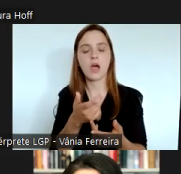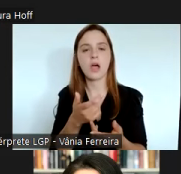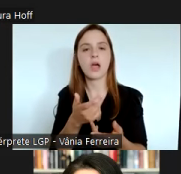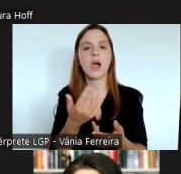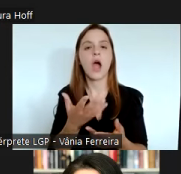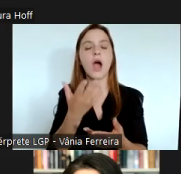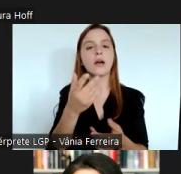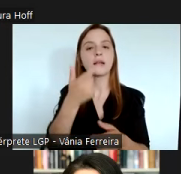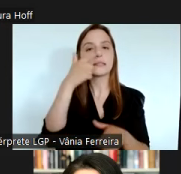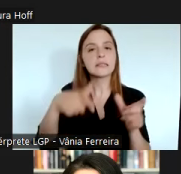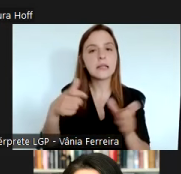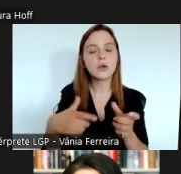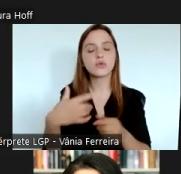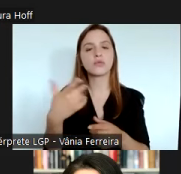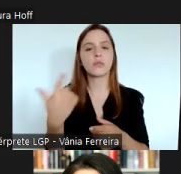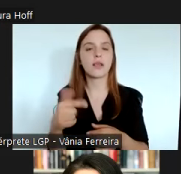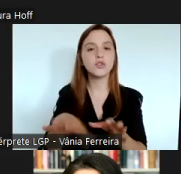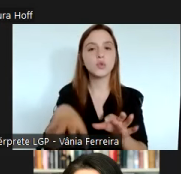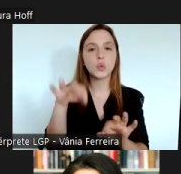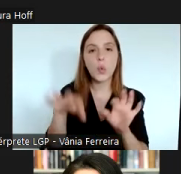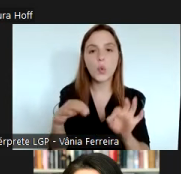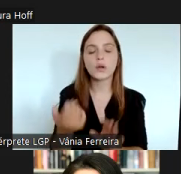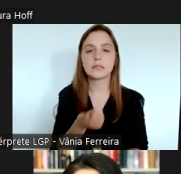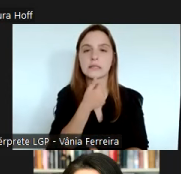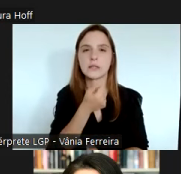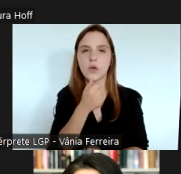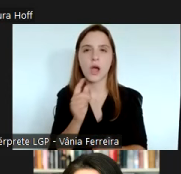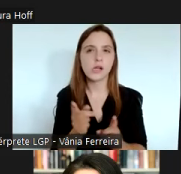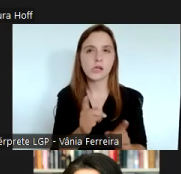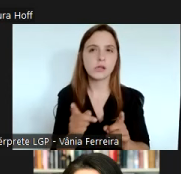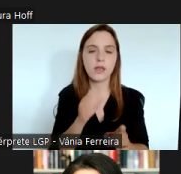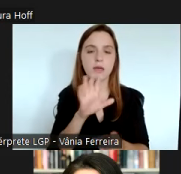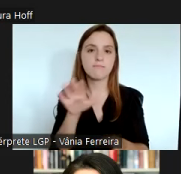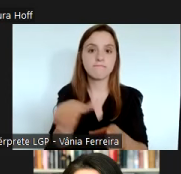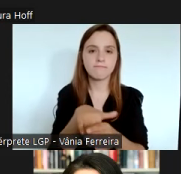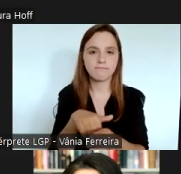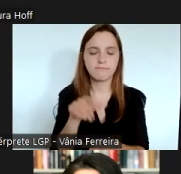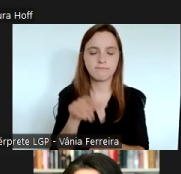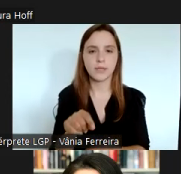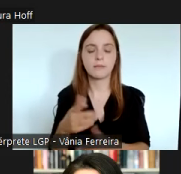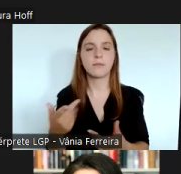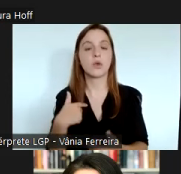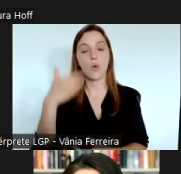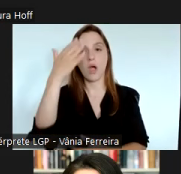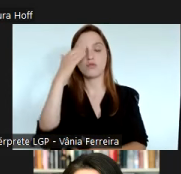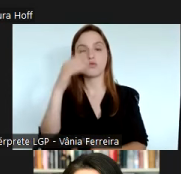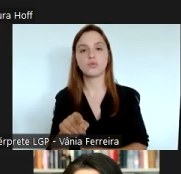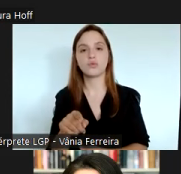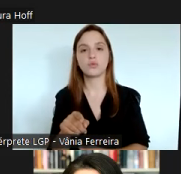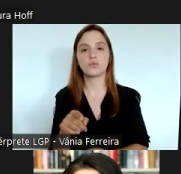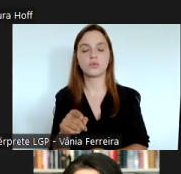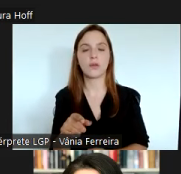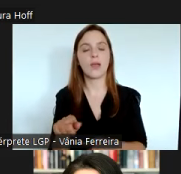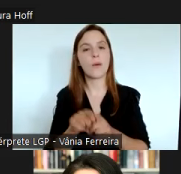choice in what decisions are being made. And I think that is like the